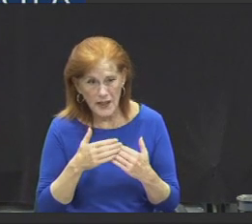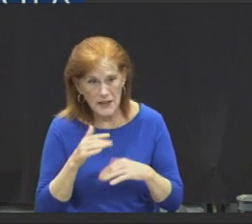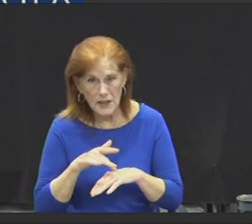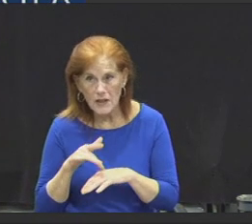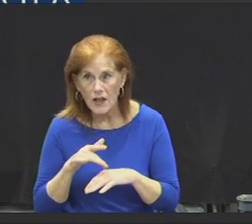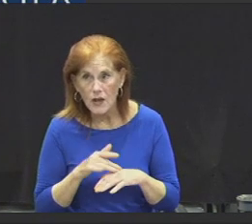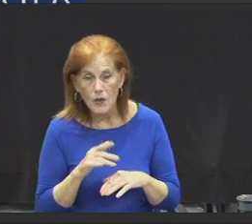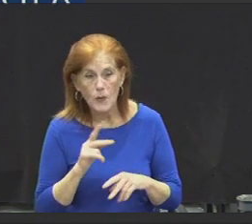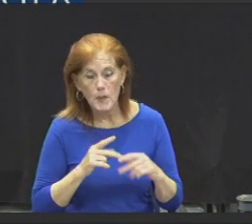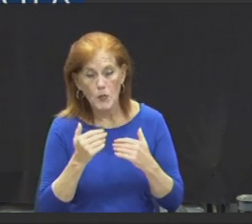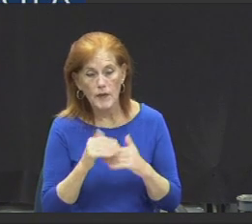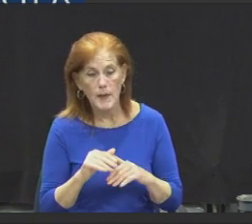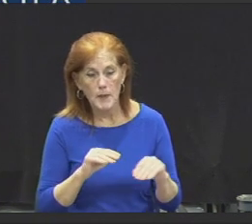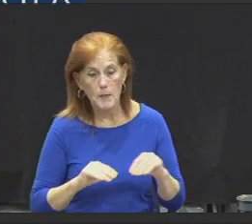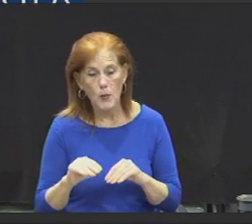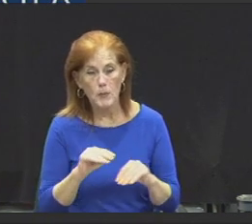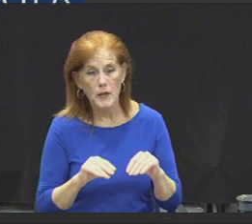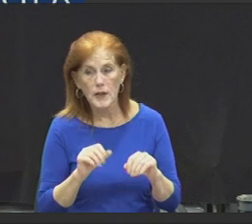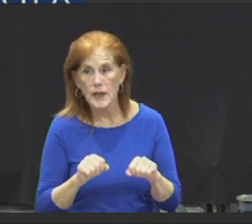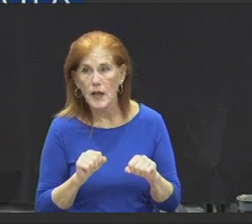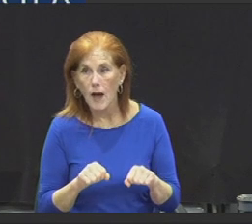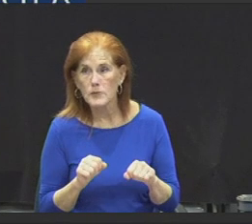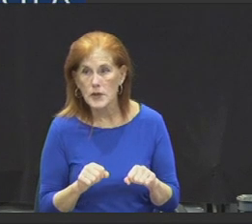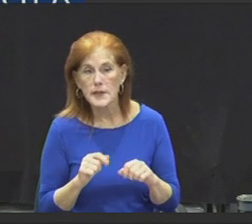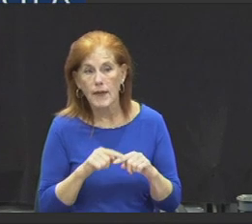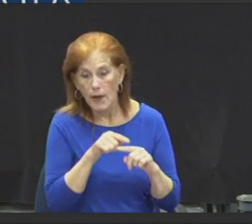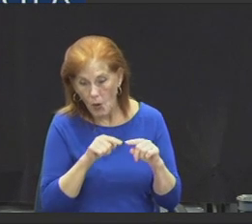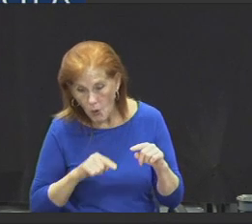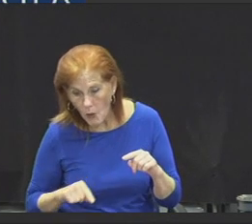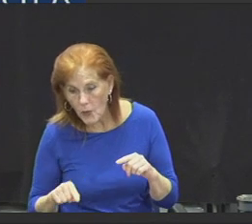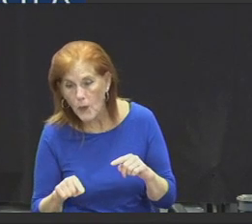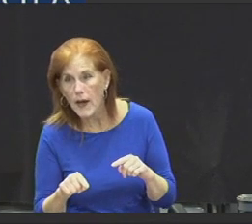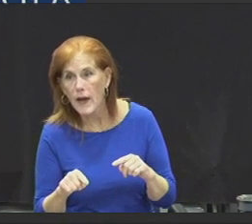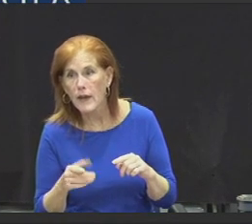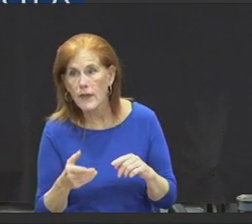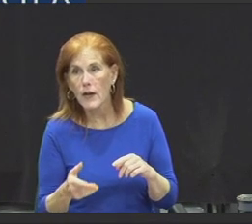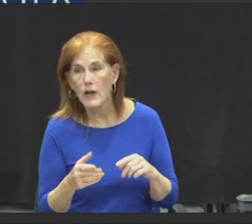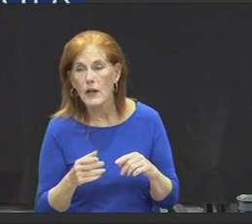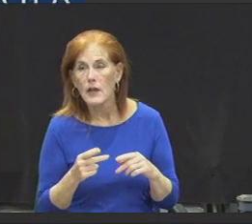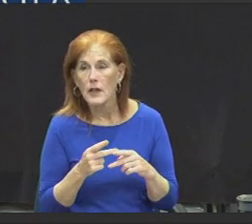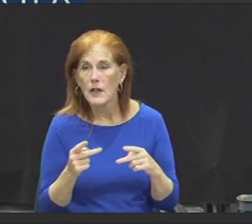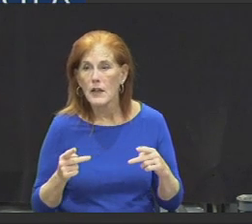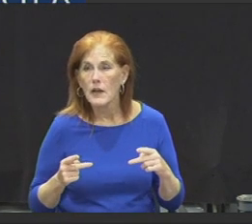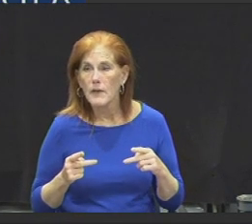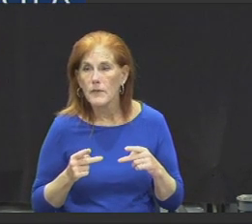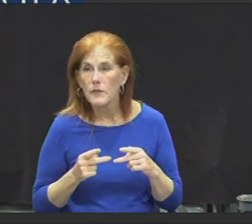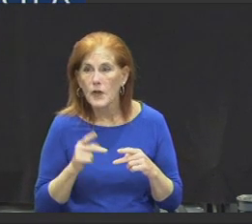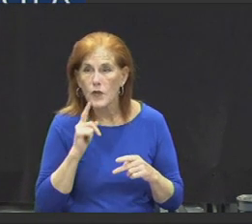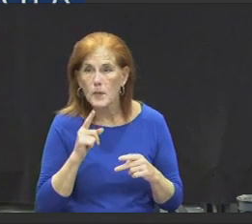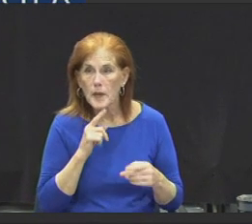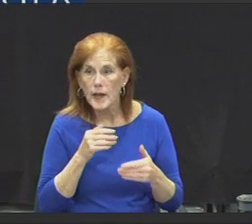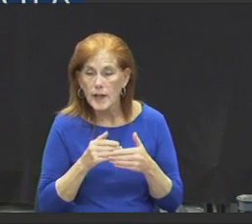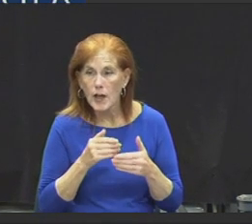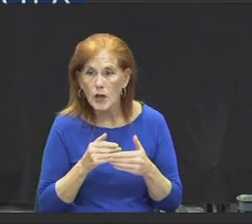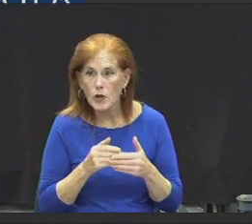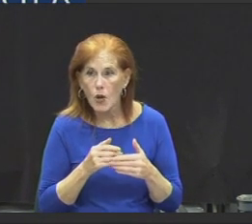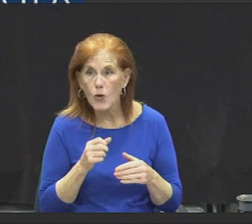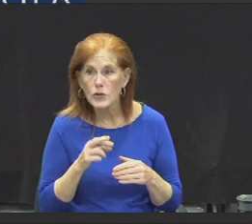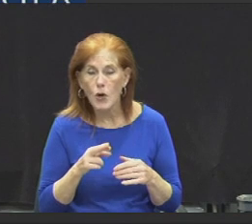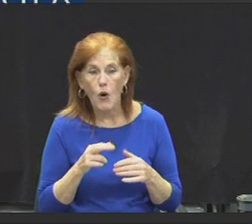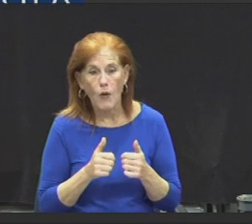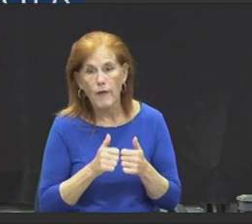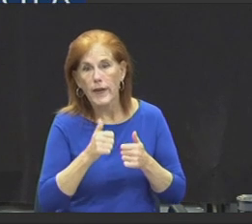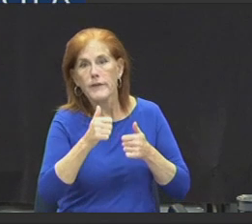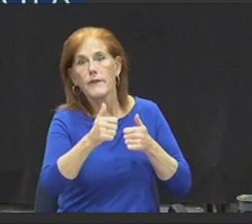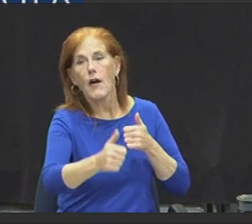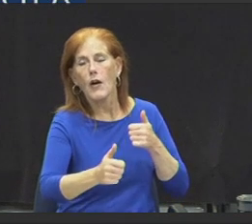with limited mobility get all the way? Are there things in place where people could actually get close to it, or are they going to be yards and yards